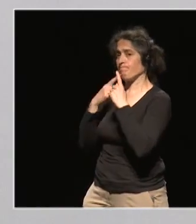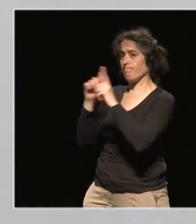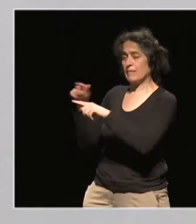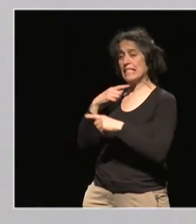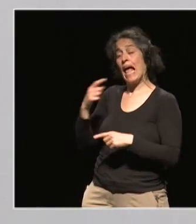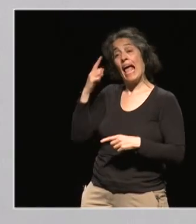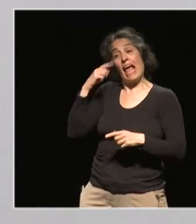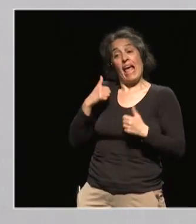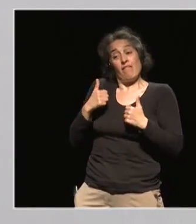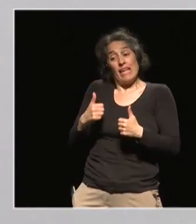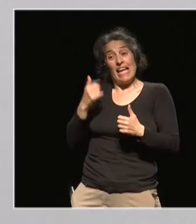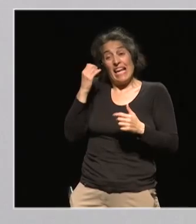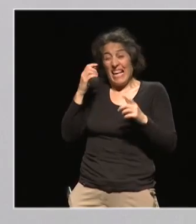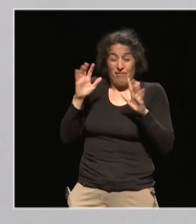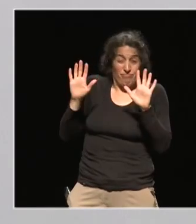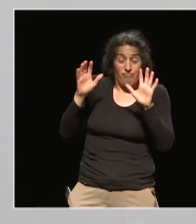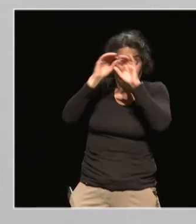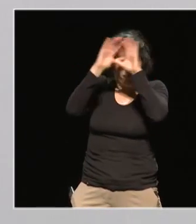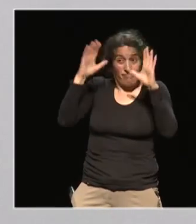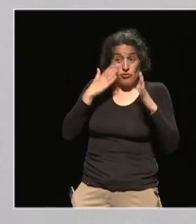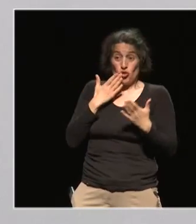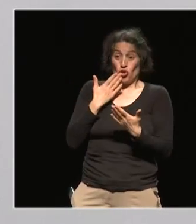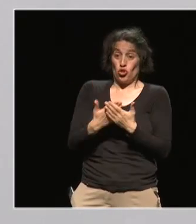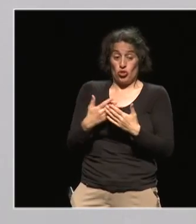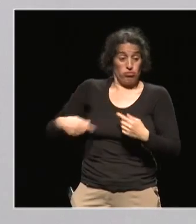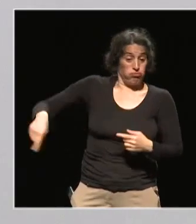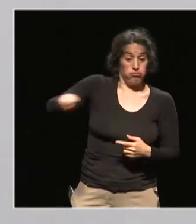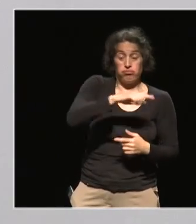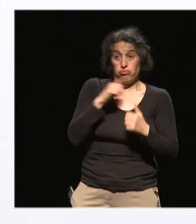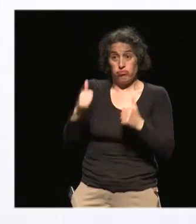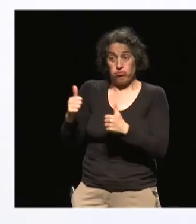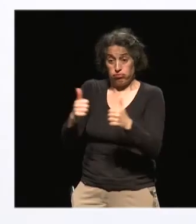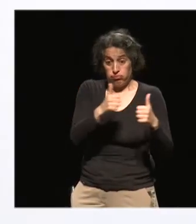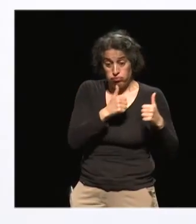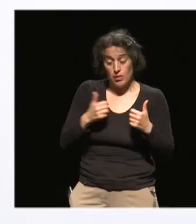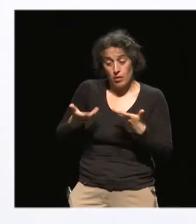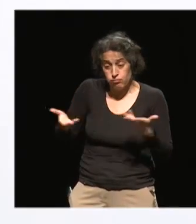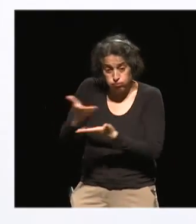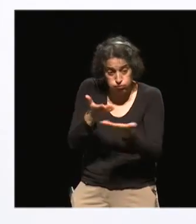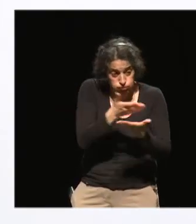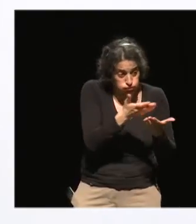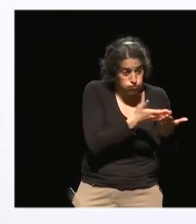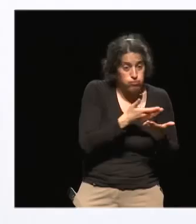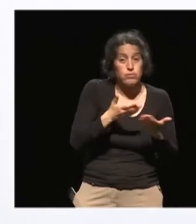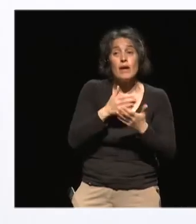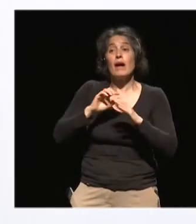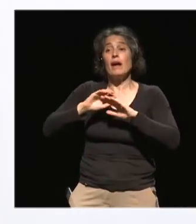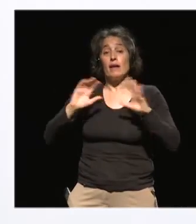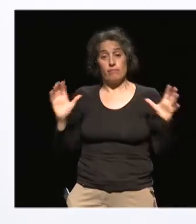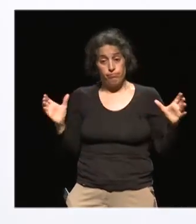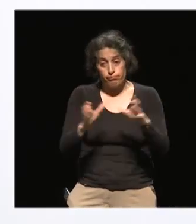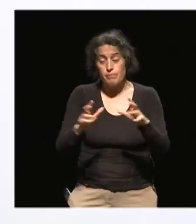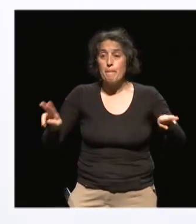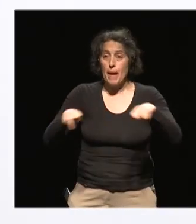this essential part of it, these INDCs, won't necessarily be discovered just in Paris. We will already be